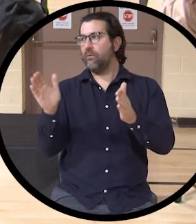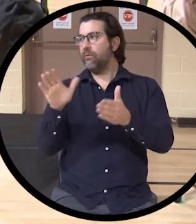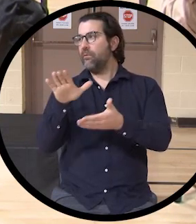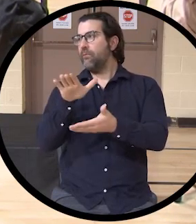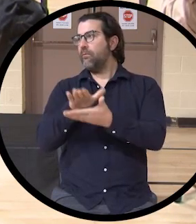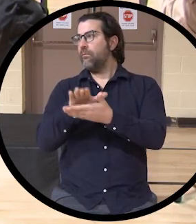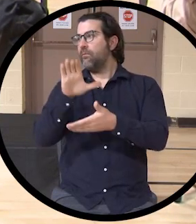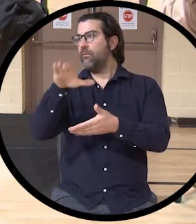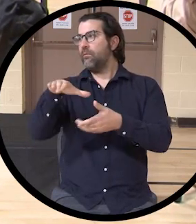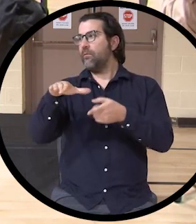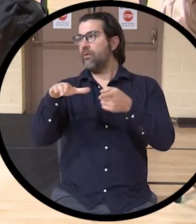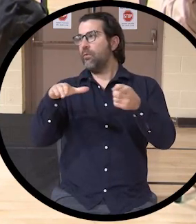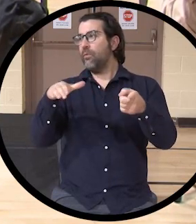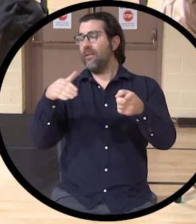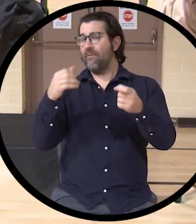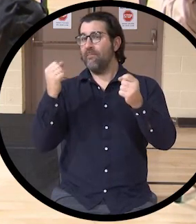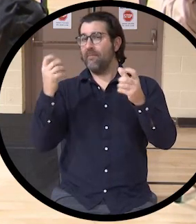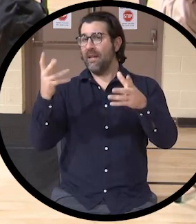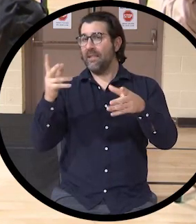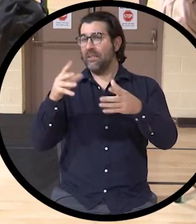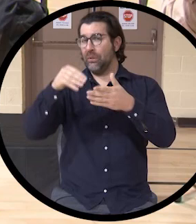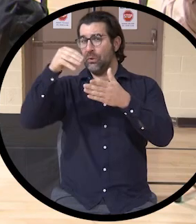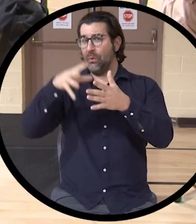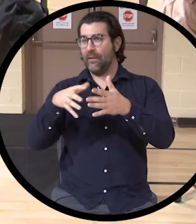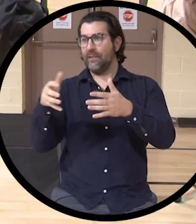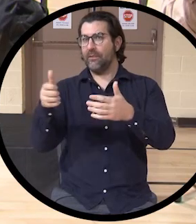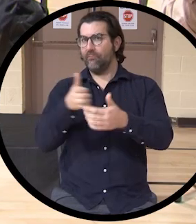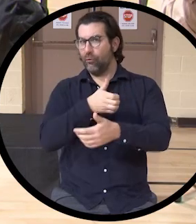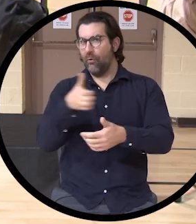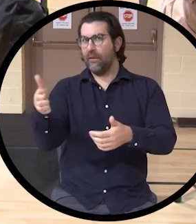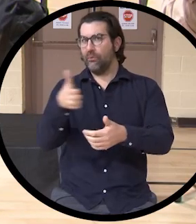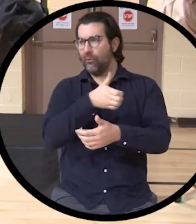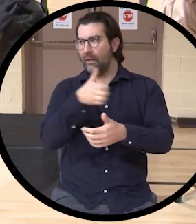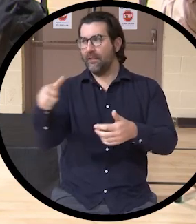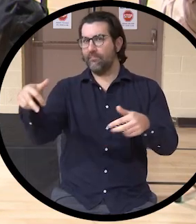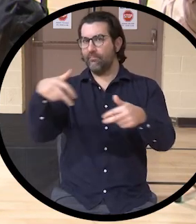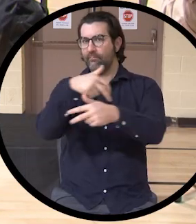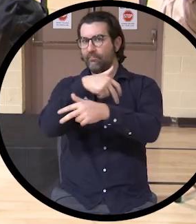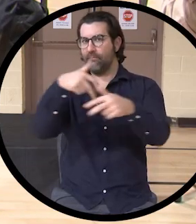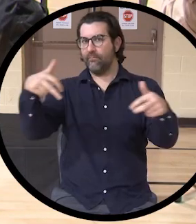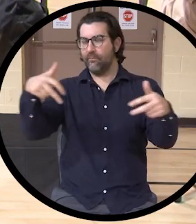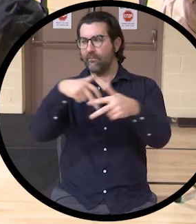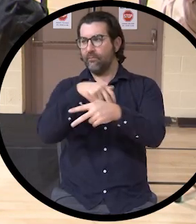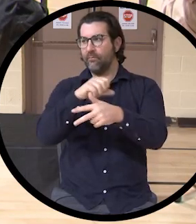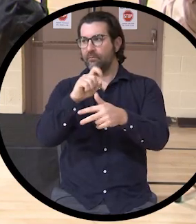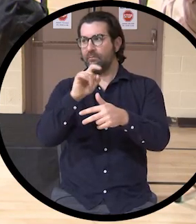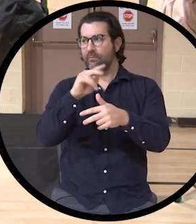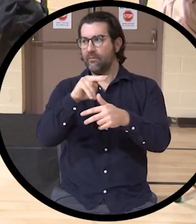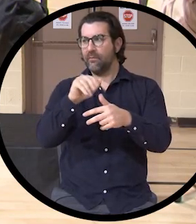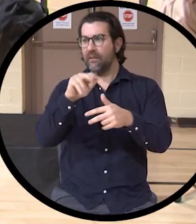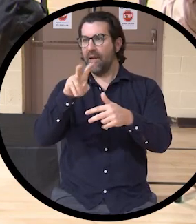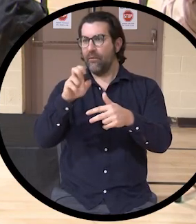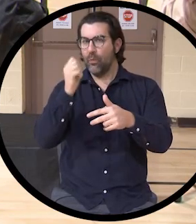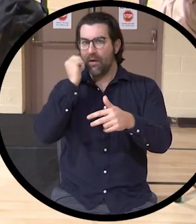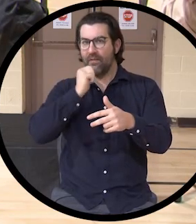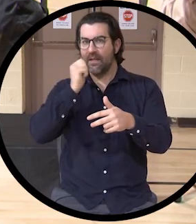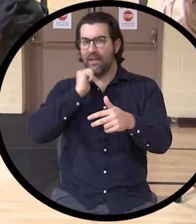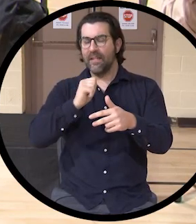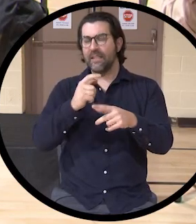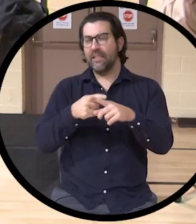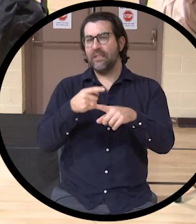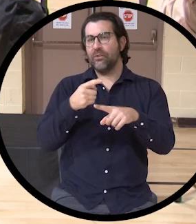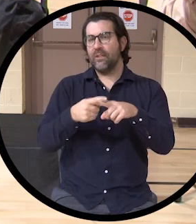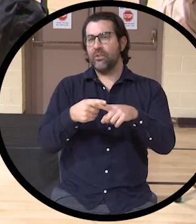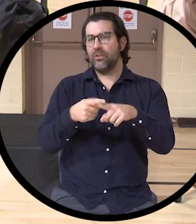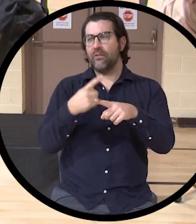all the way to Stanton Avenue. We have quite a few students crossing back and forth on Stanton Avenue daily. Could you talk a little bit about what the intersections look like as